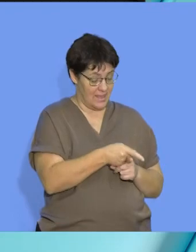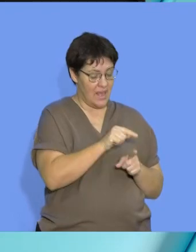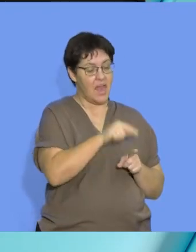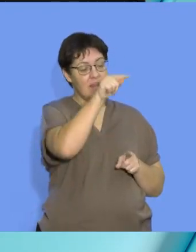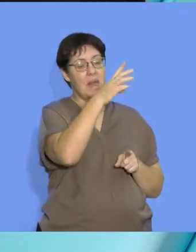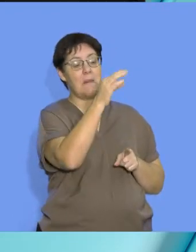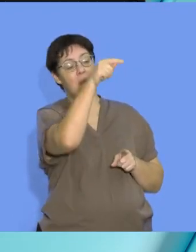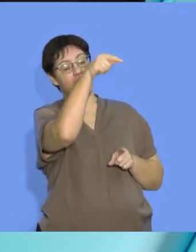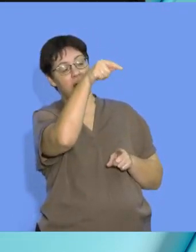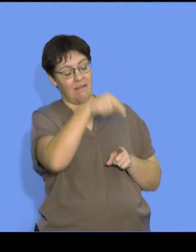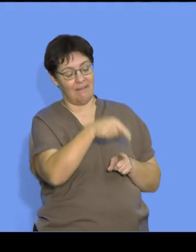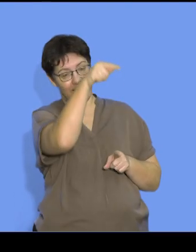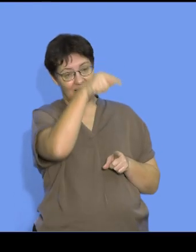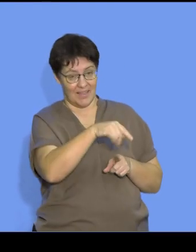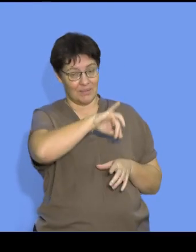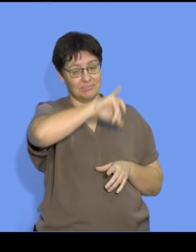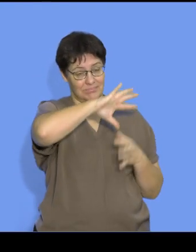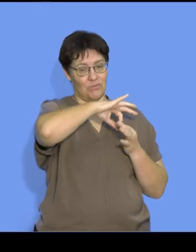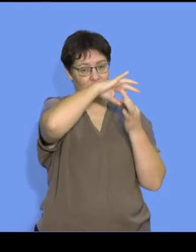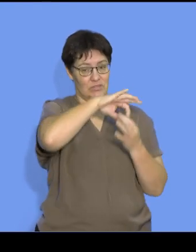number. Great.